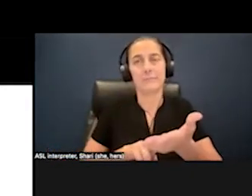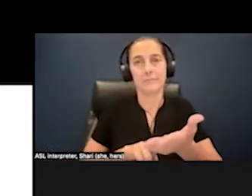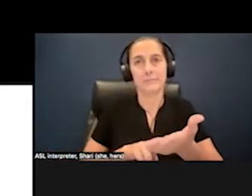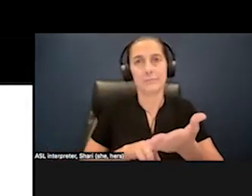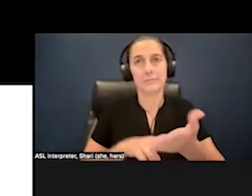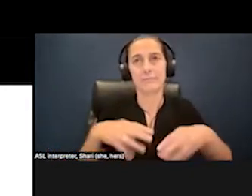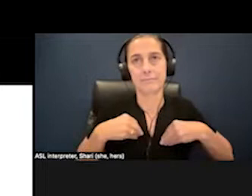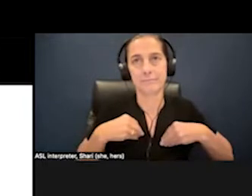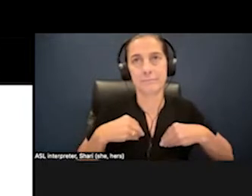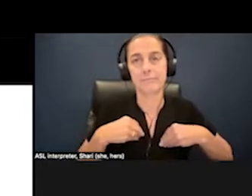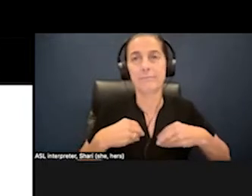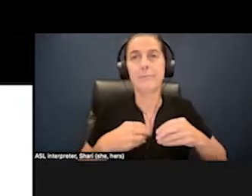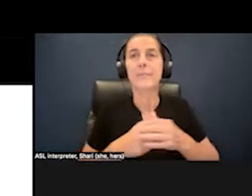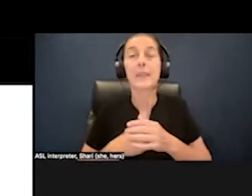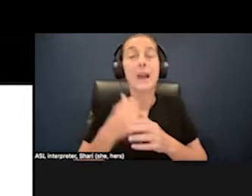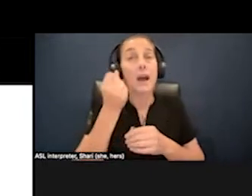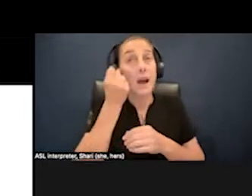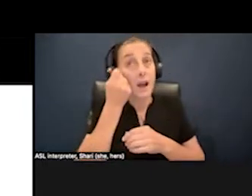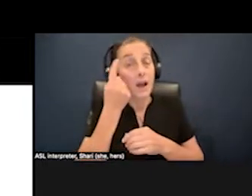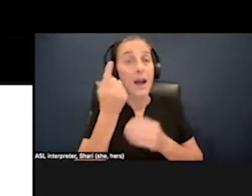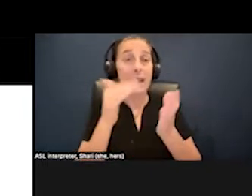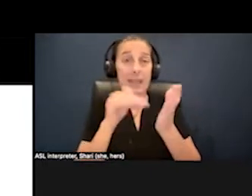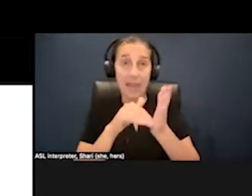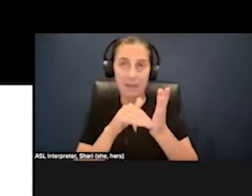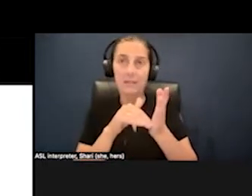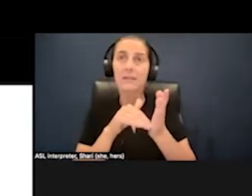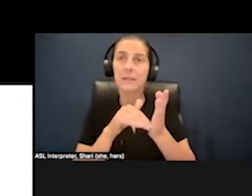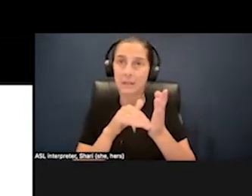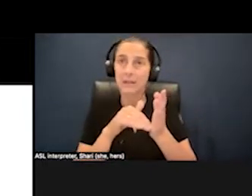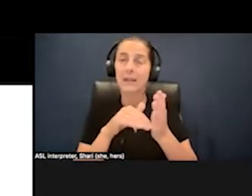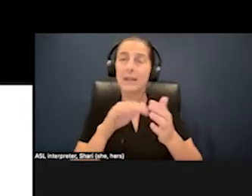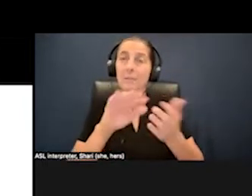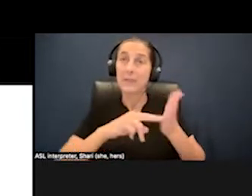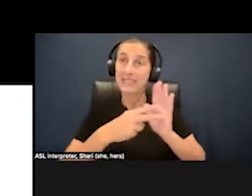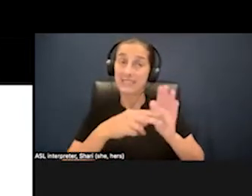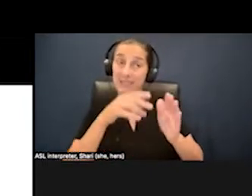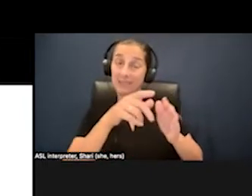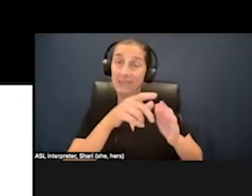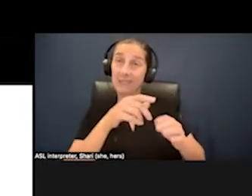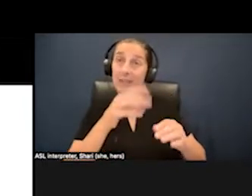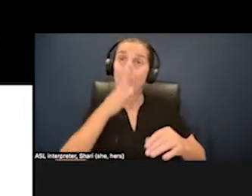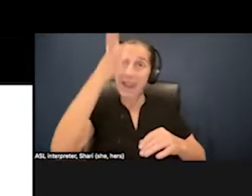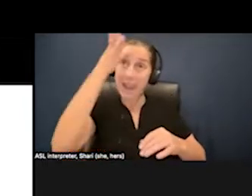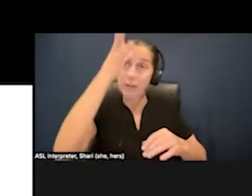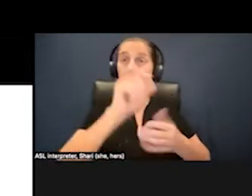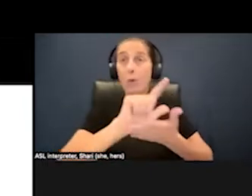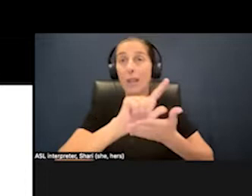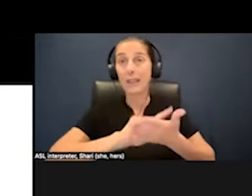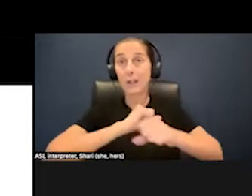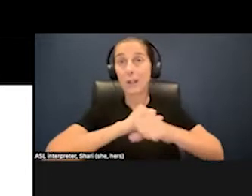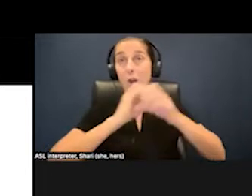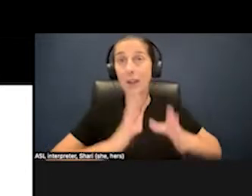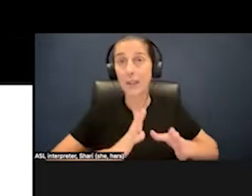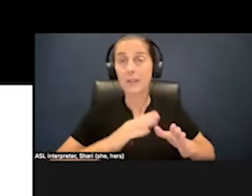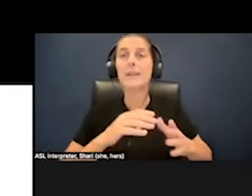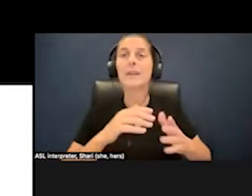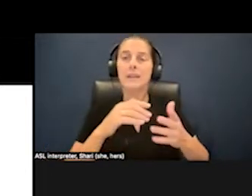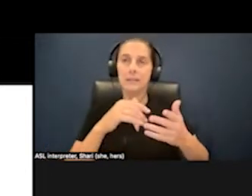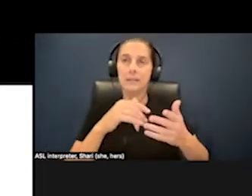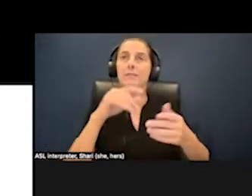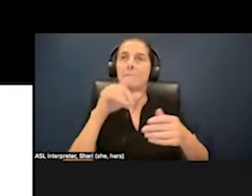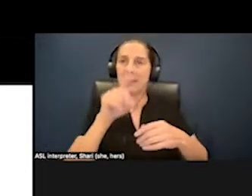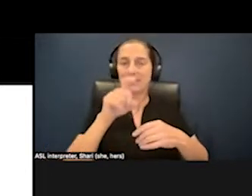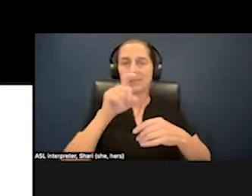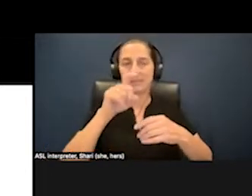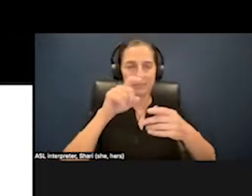that's again on an informed consent basis of those legal guardians. That again, that's not, and also there's 20 different